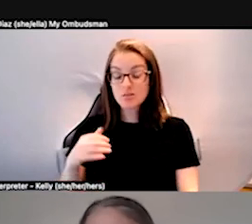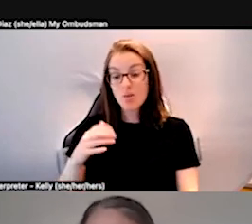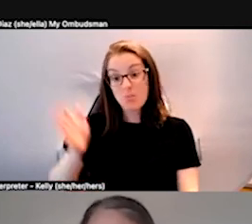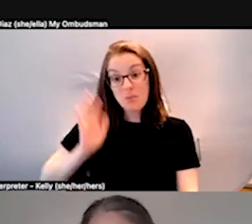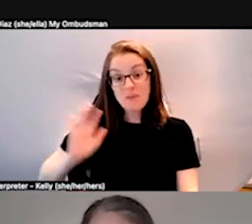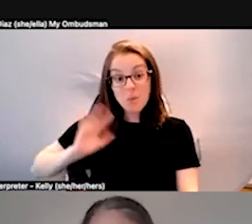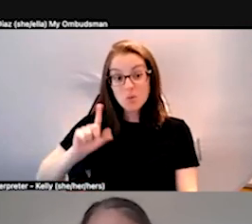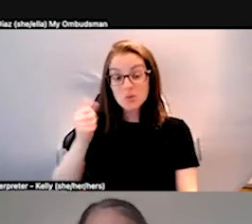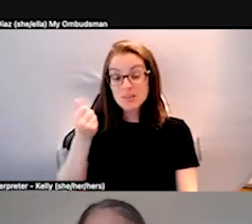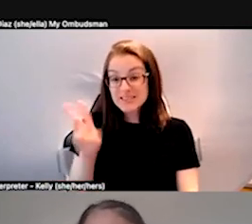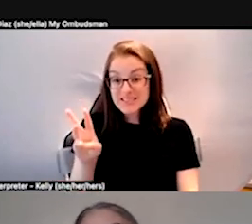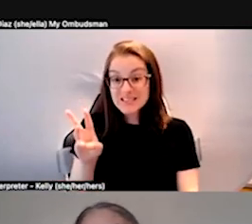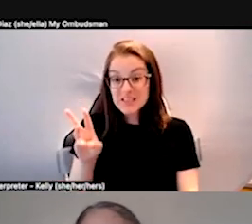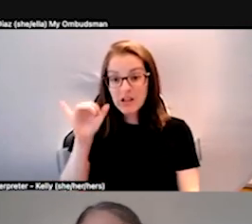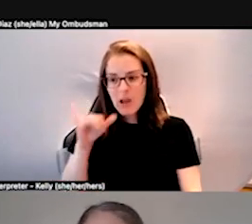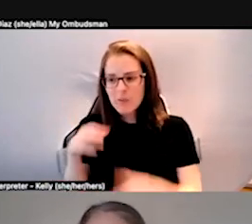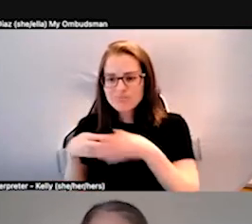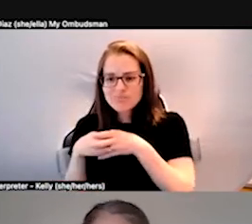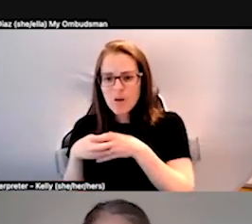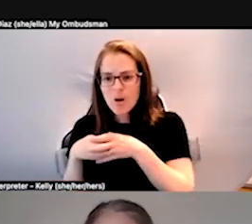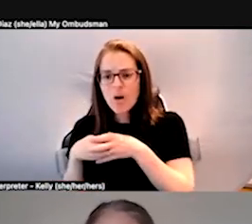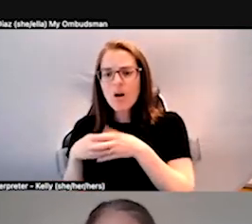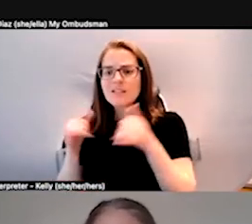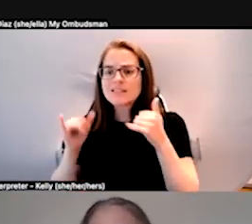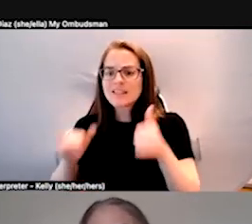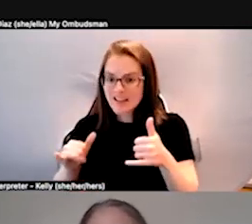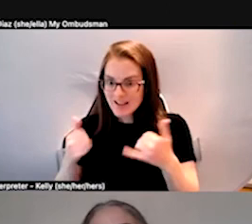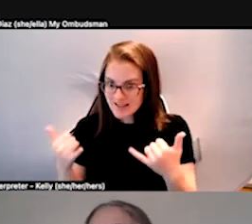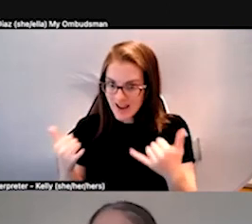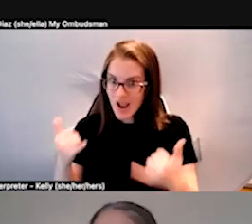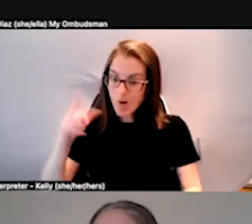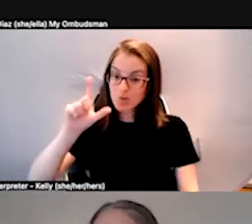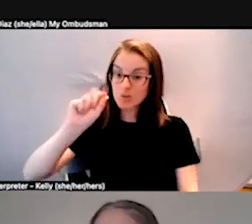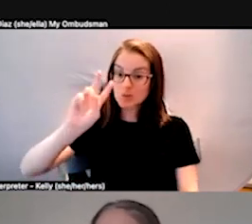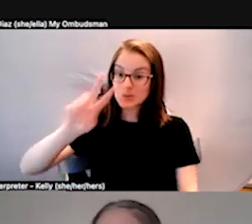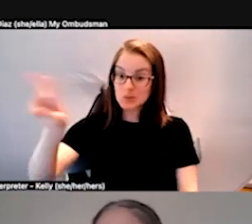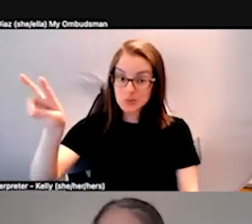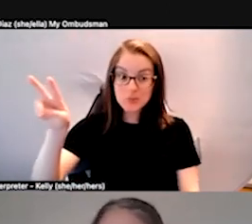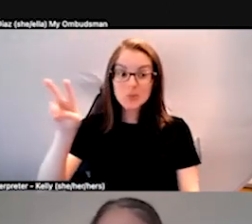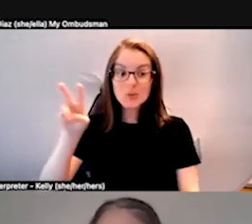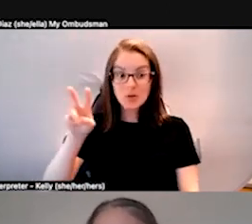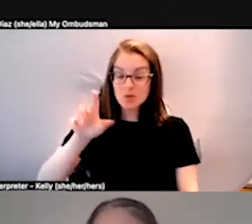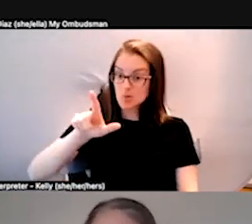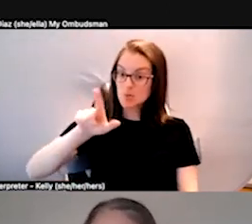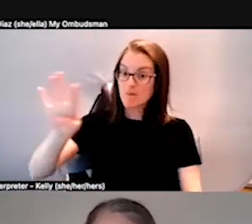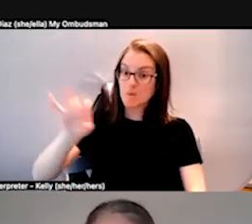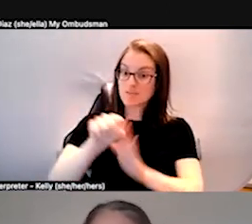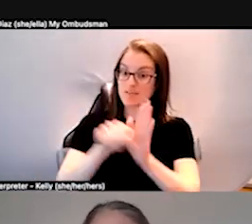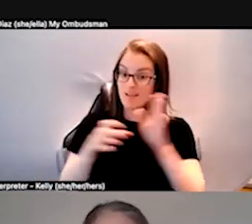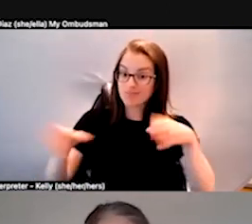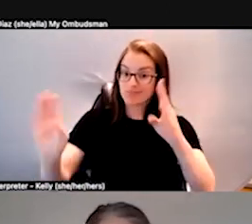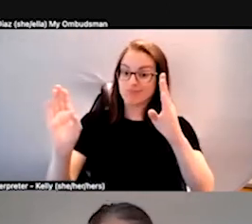June 2016. And now, only 6 years later, it's half the country that provides that support.